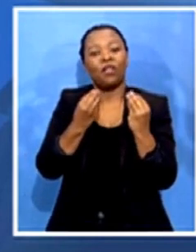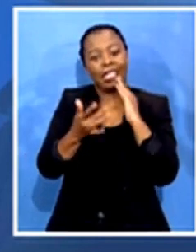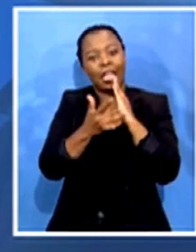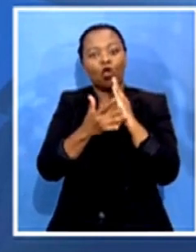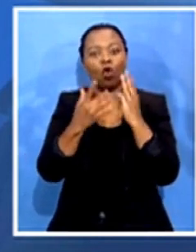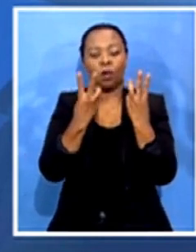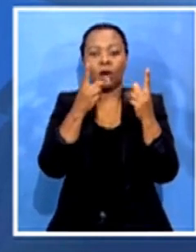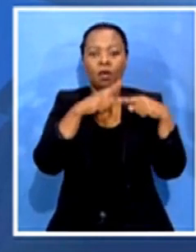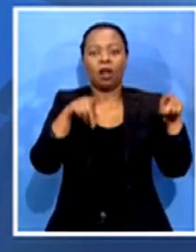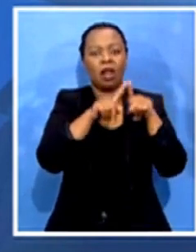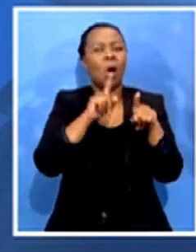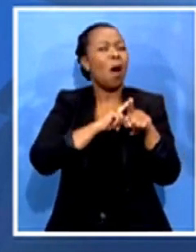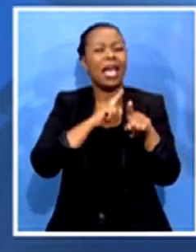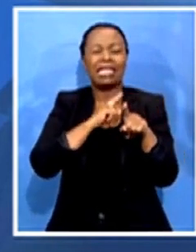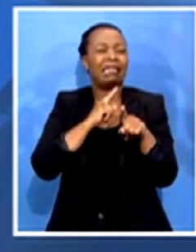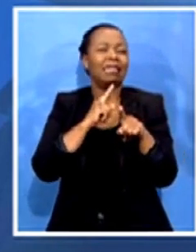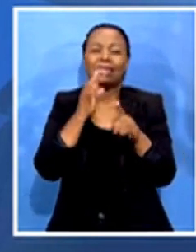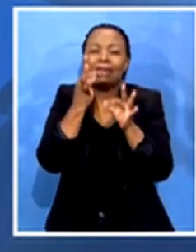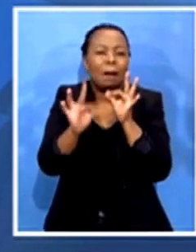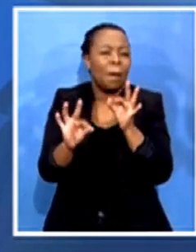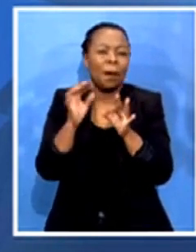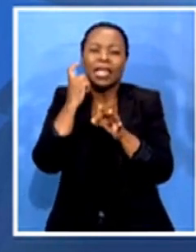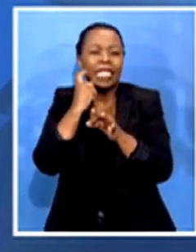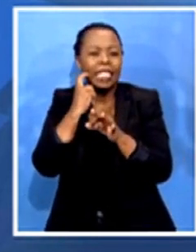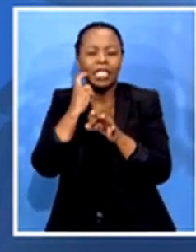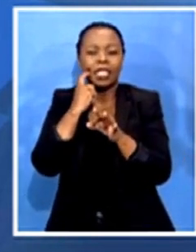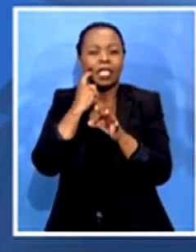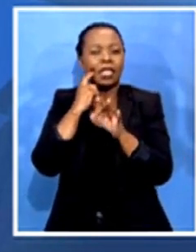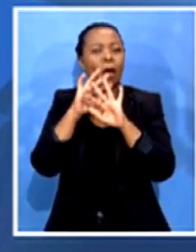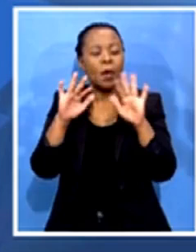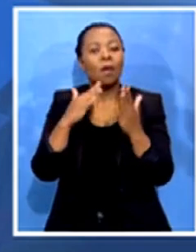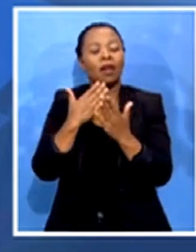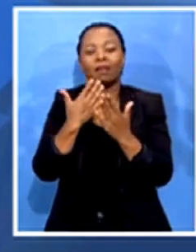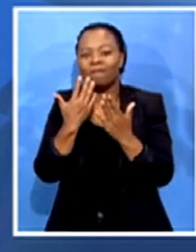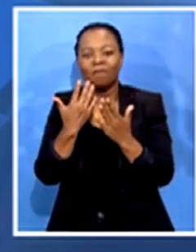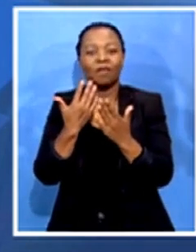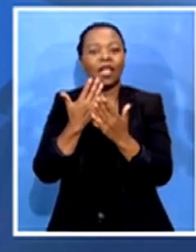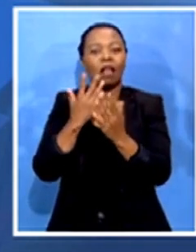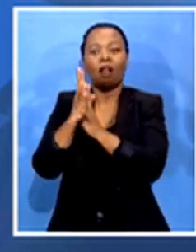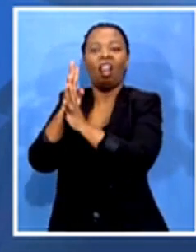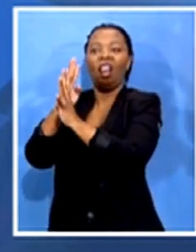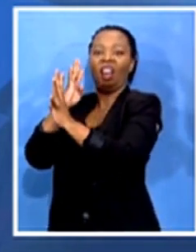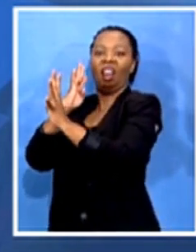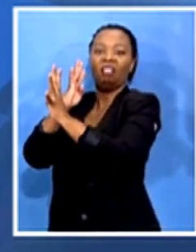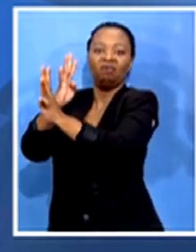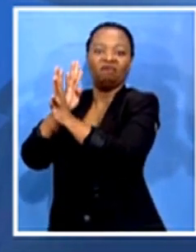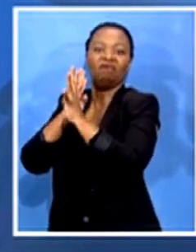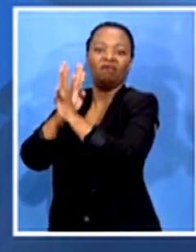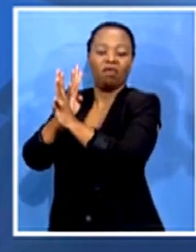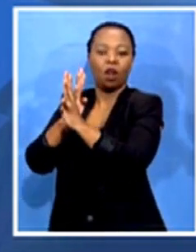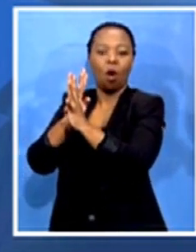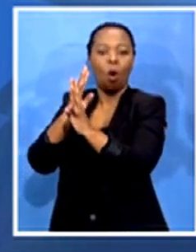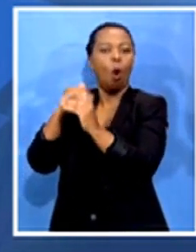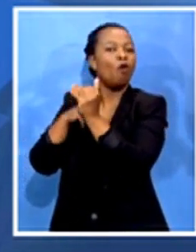it easier for people not to actually convert into our offices, because even if you don't have access